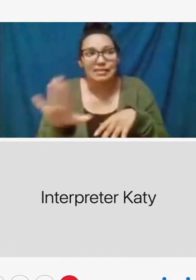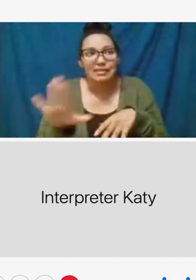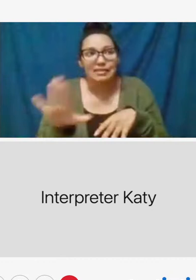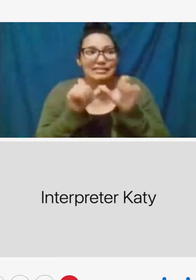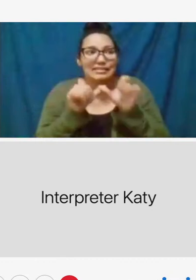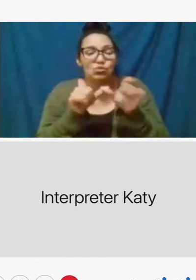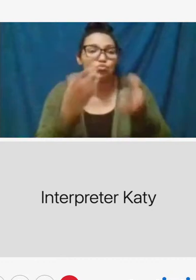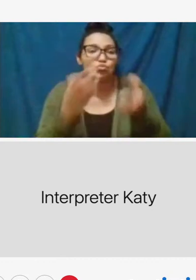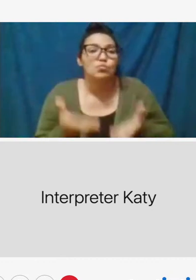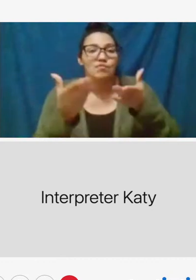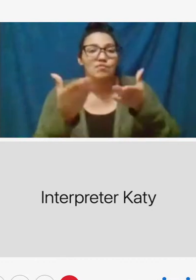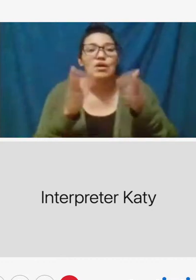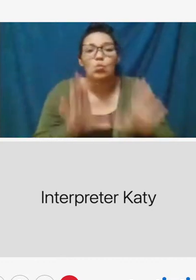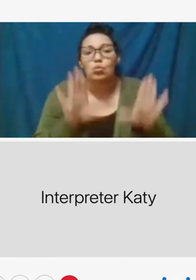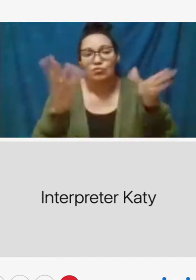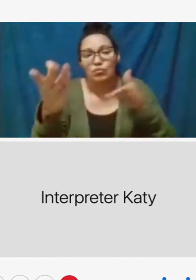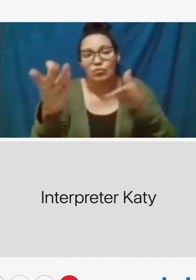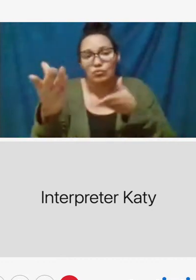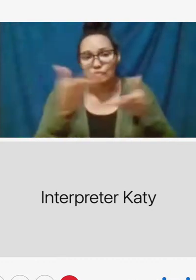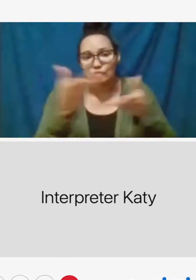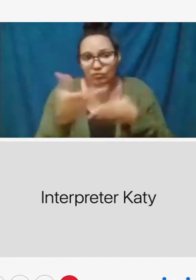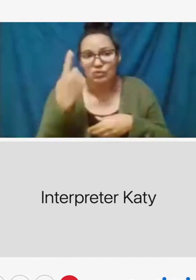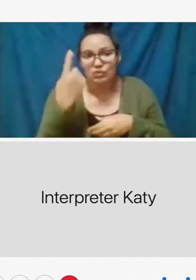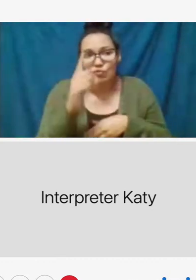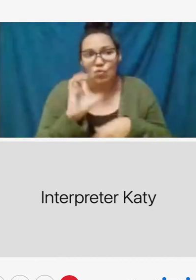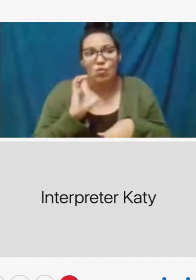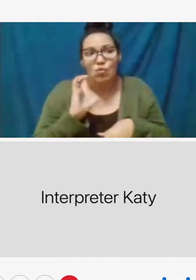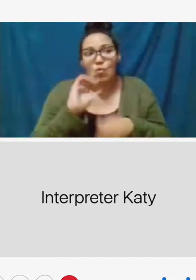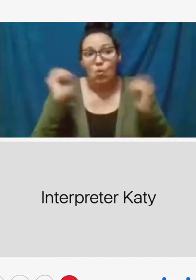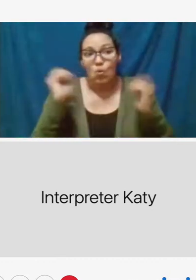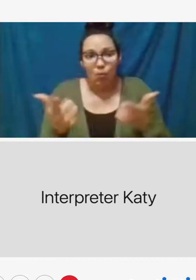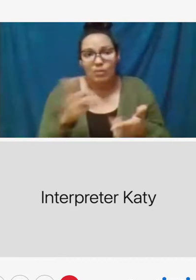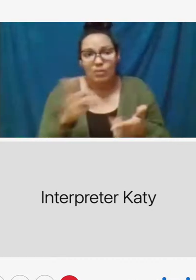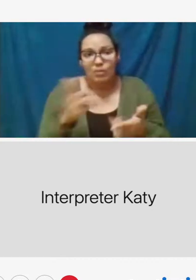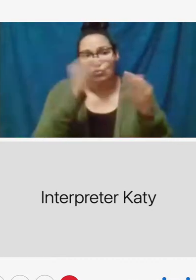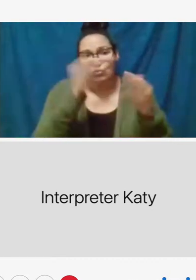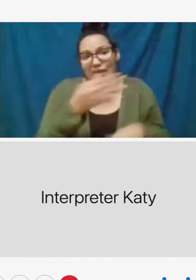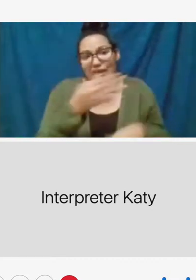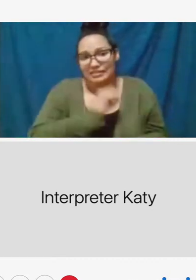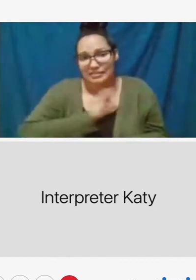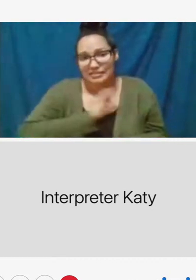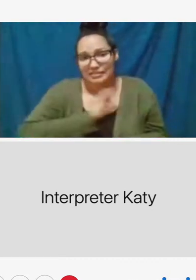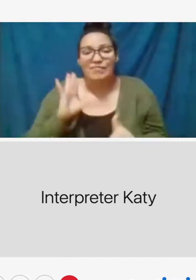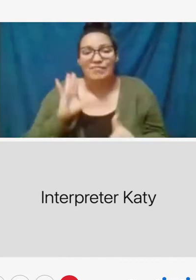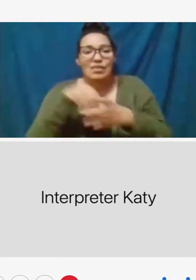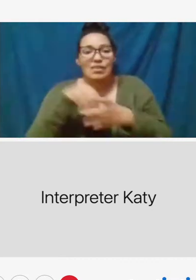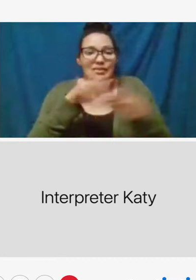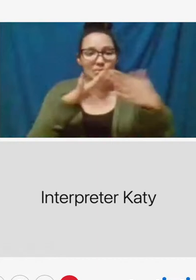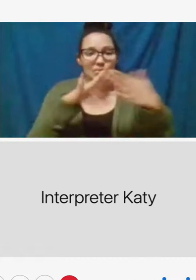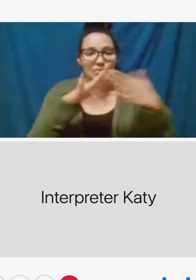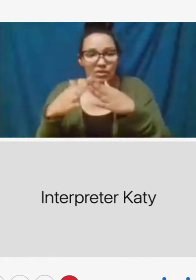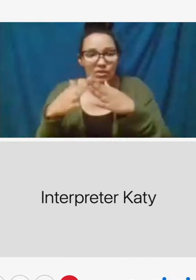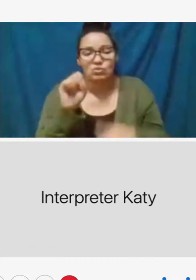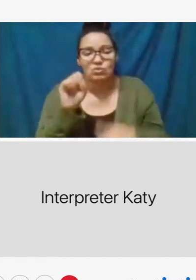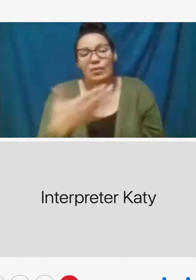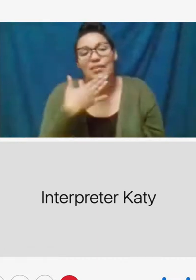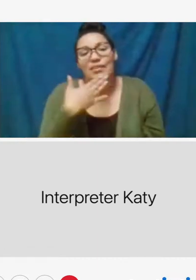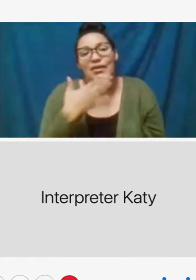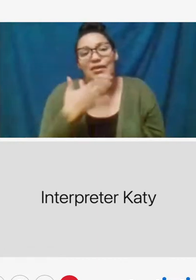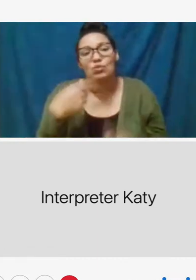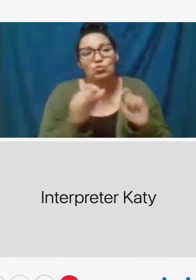service to all our students and and staff in our community so thank you to you all of for